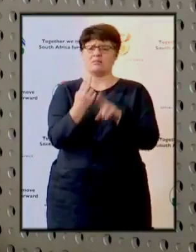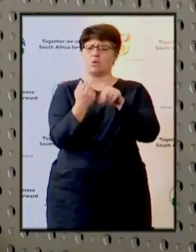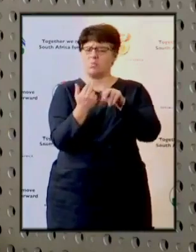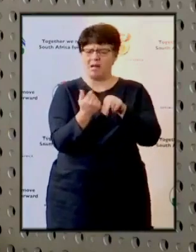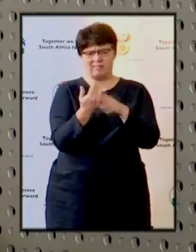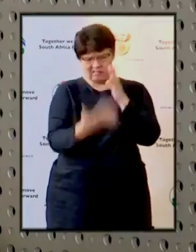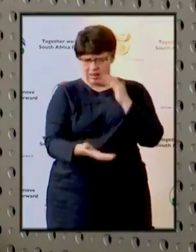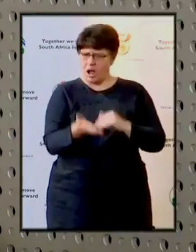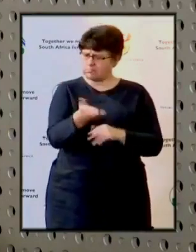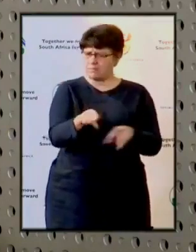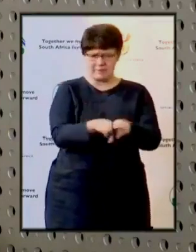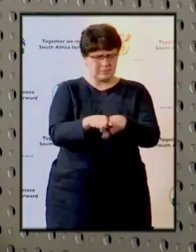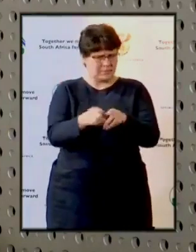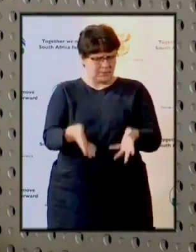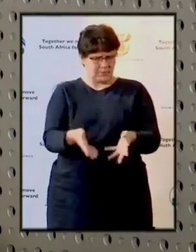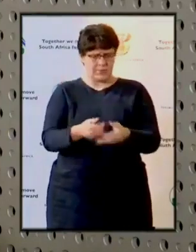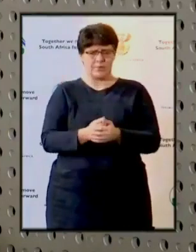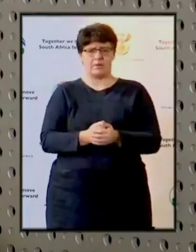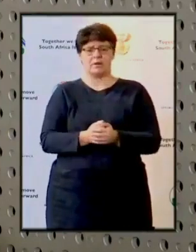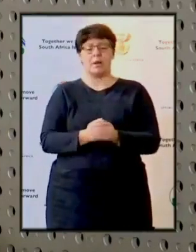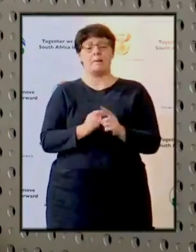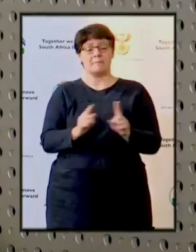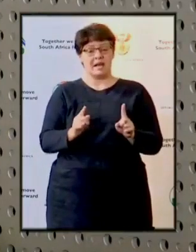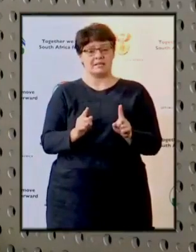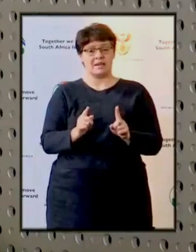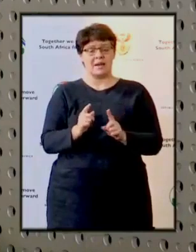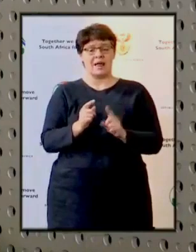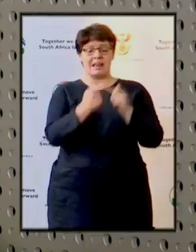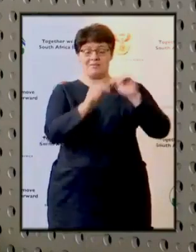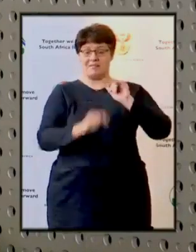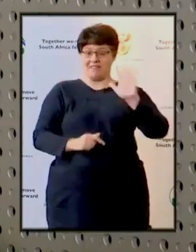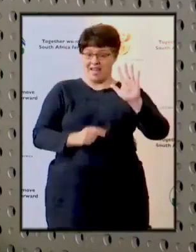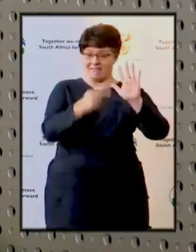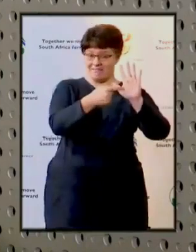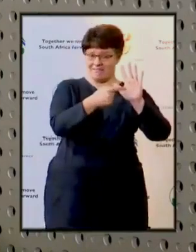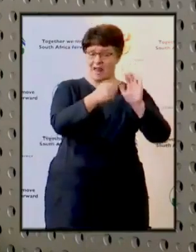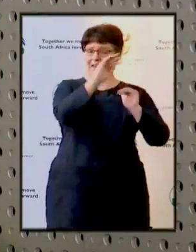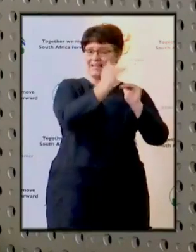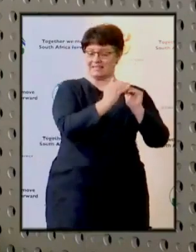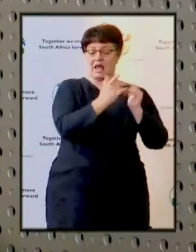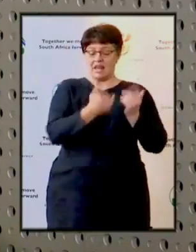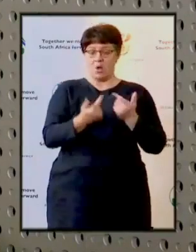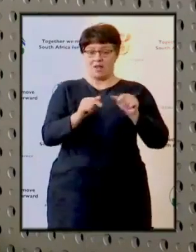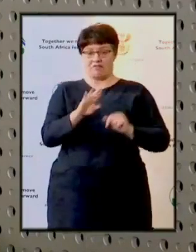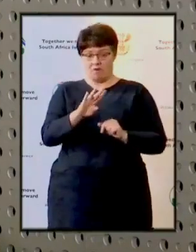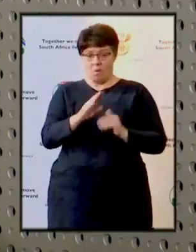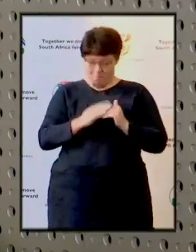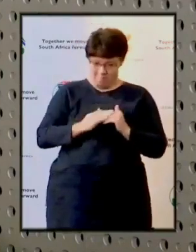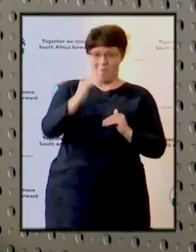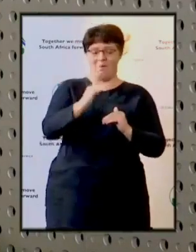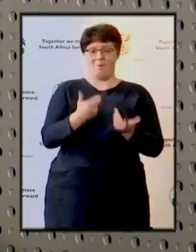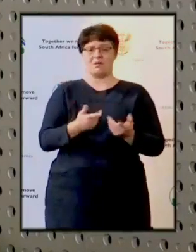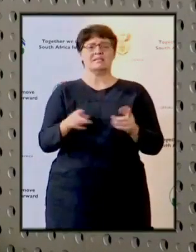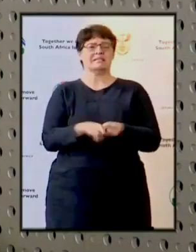now. But because more people will be going to work, then other forms of transport